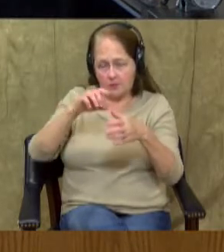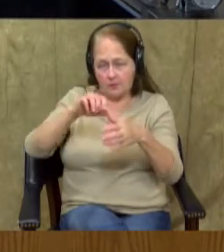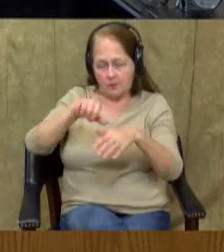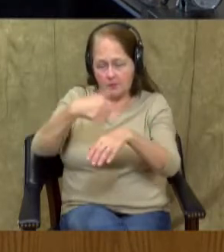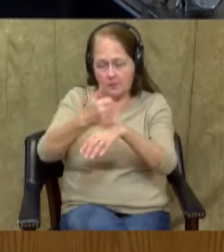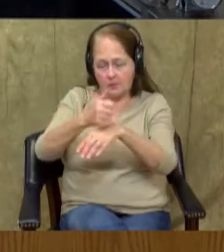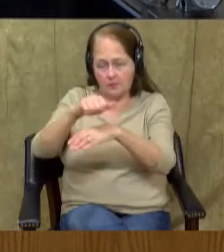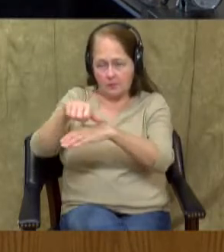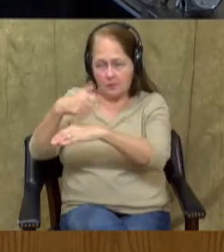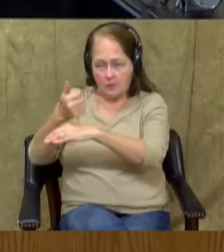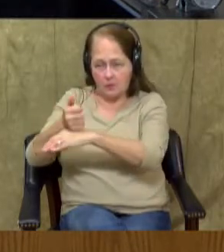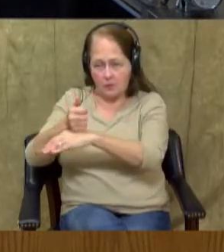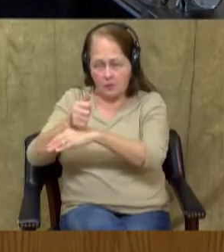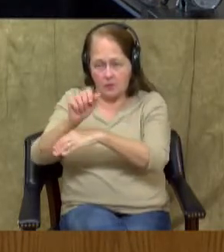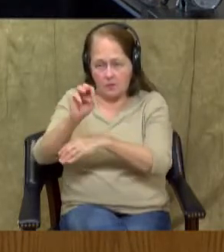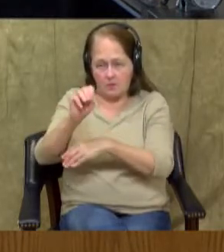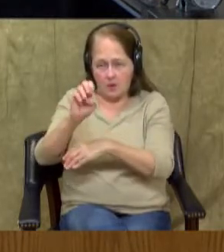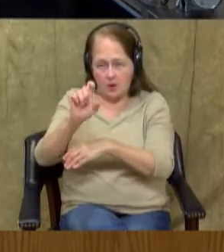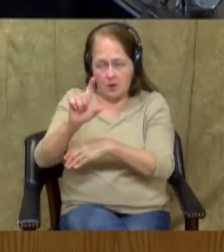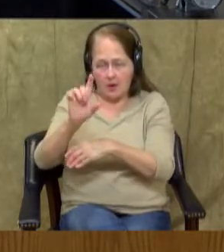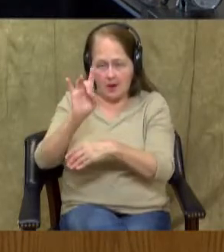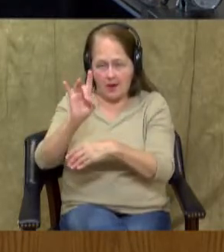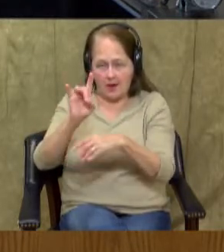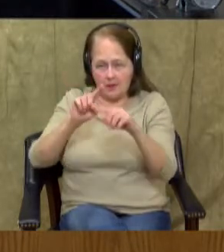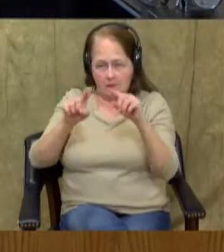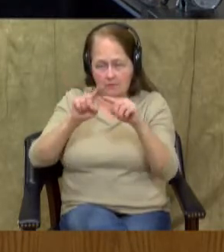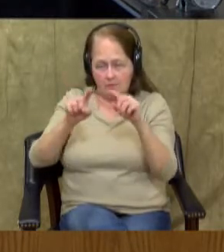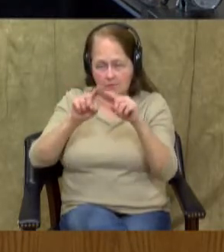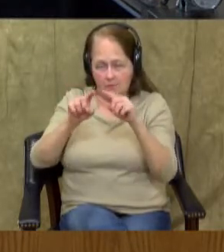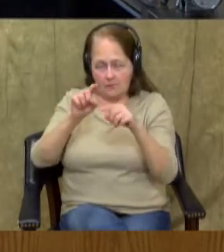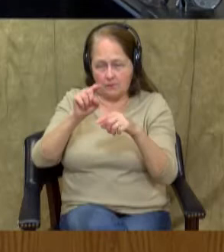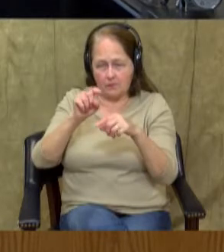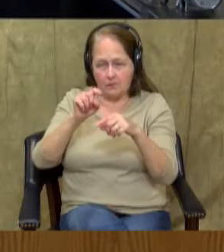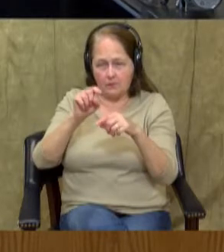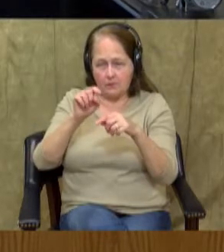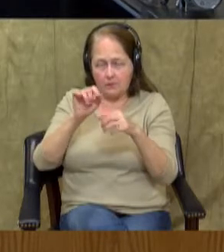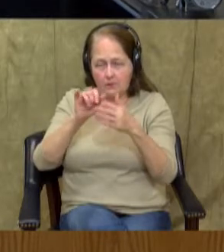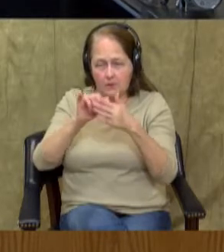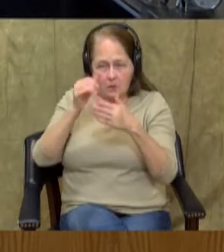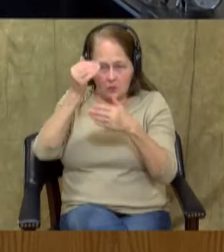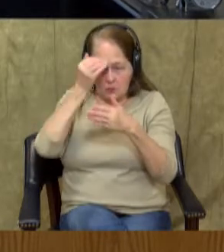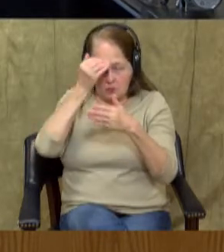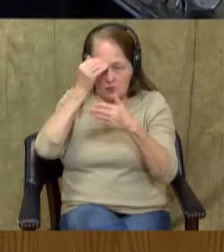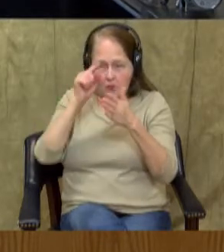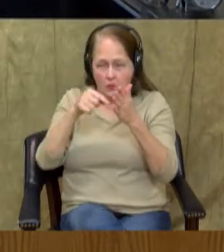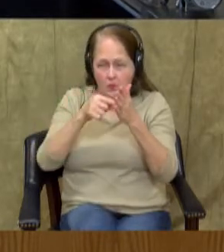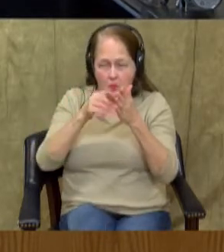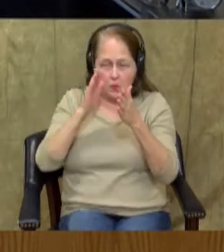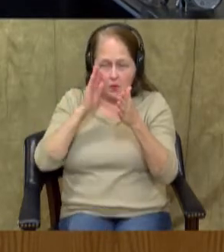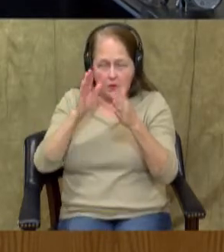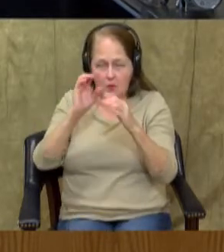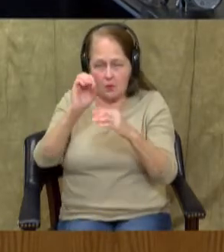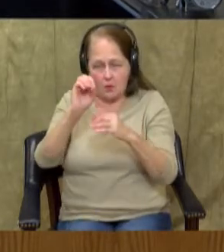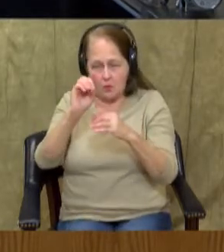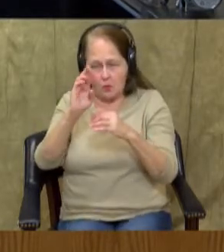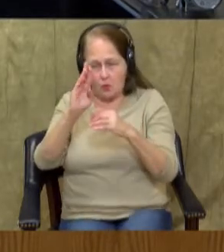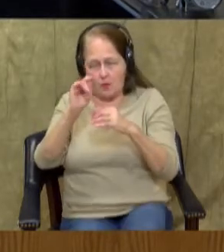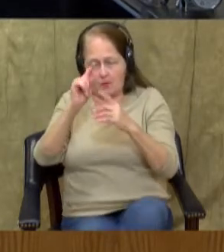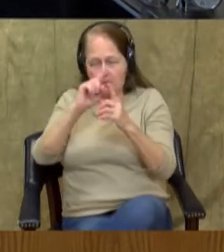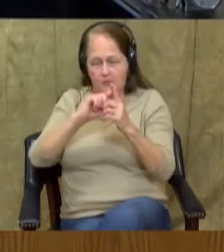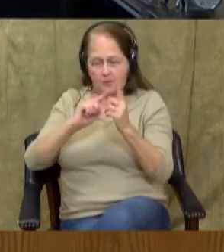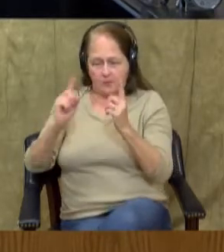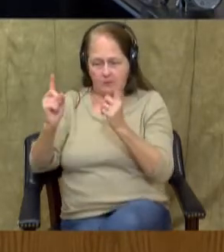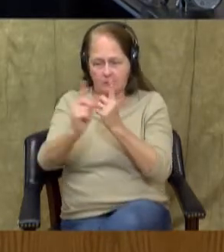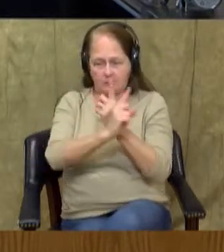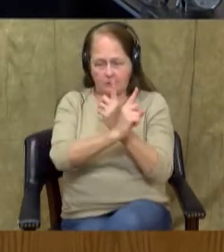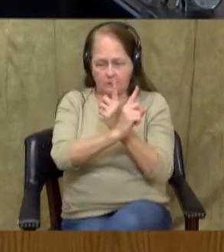the eight different positions of phases of the moon, and we know that this orbit, if we look at